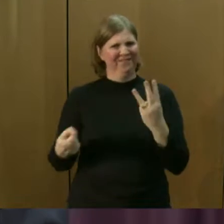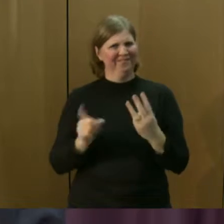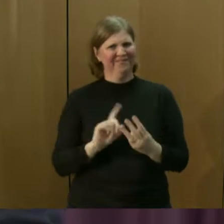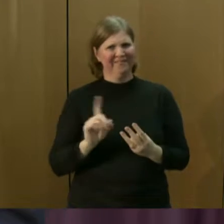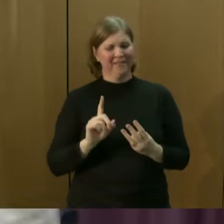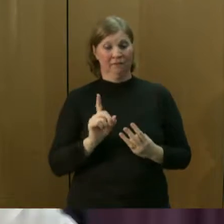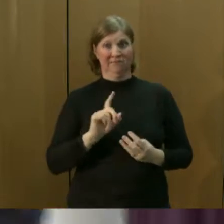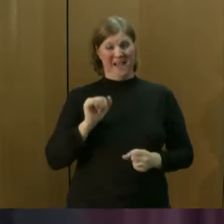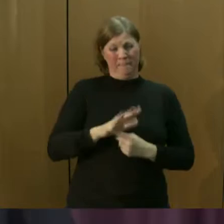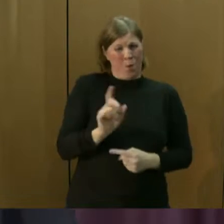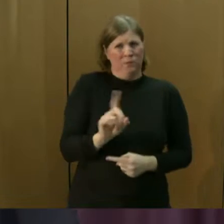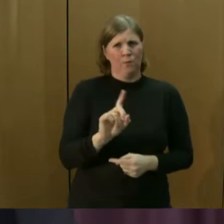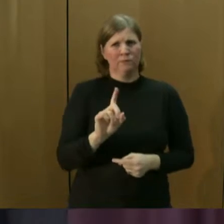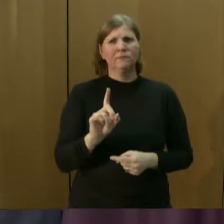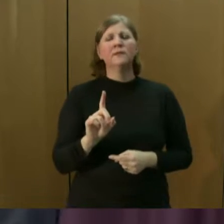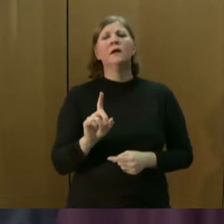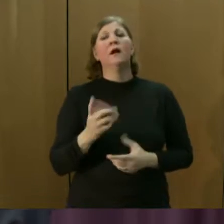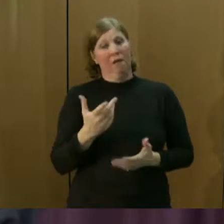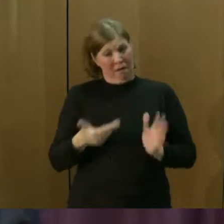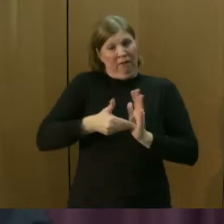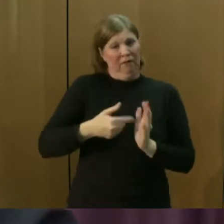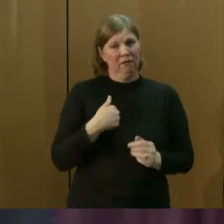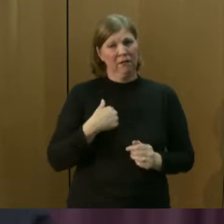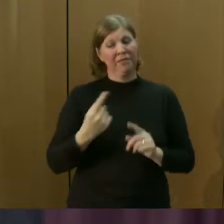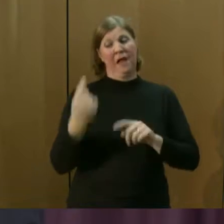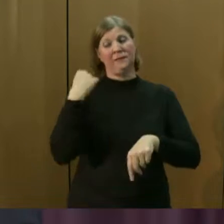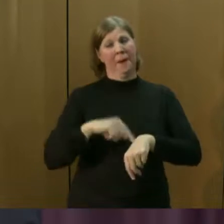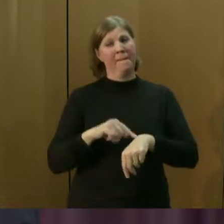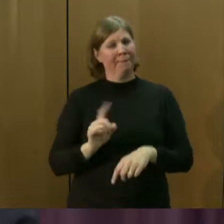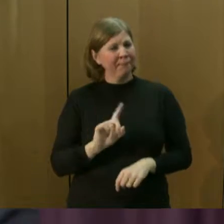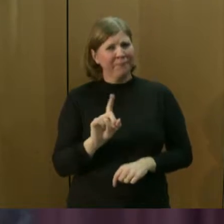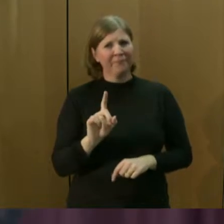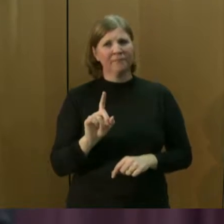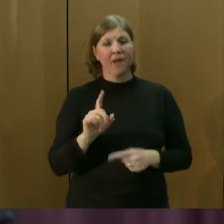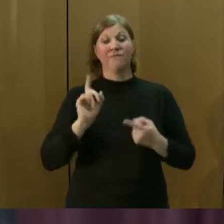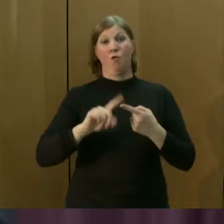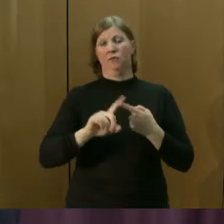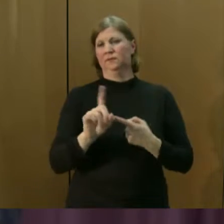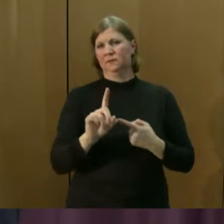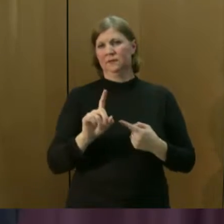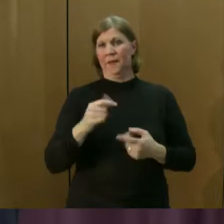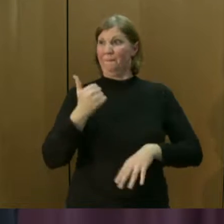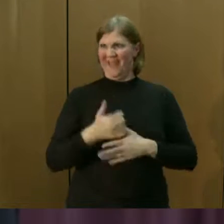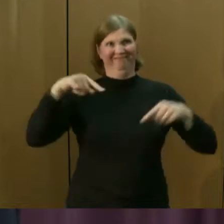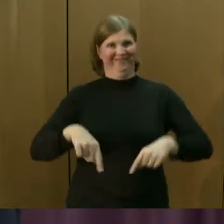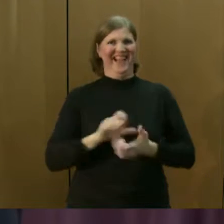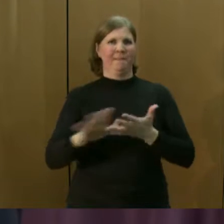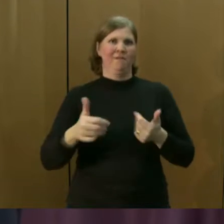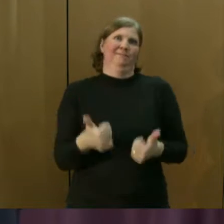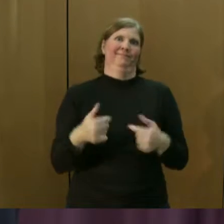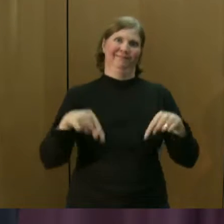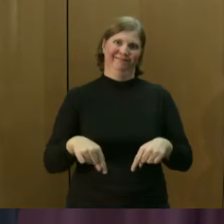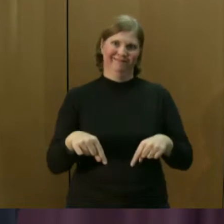its success were true all those years ago. So it happens in Edinburgh. The city itself is quite an